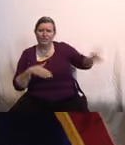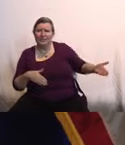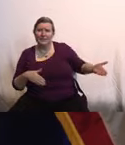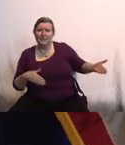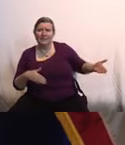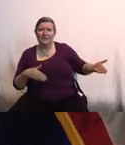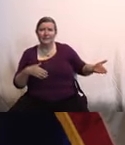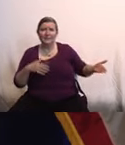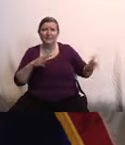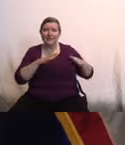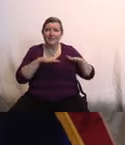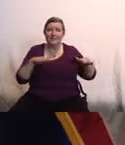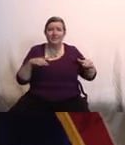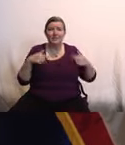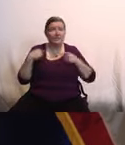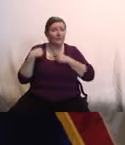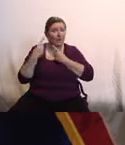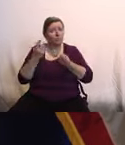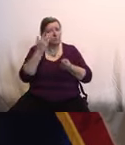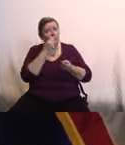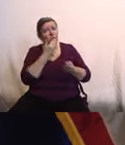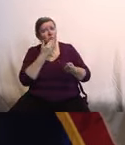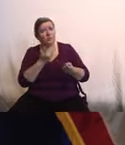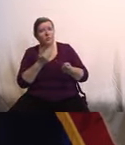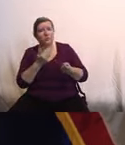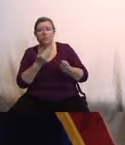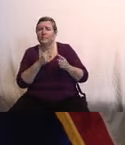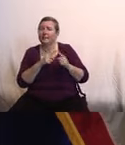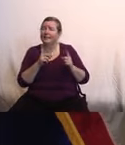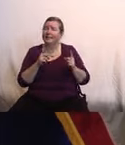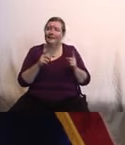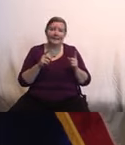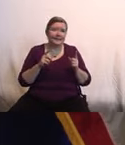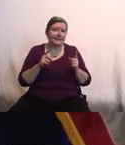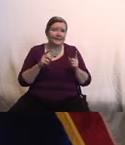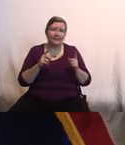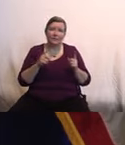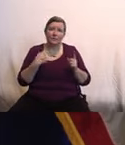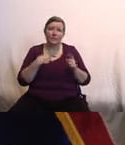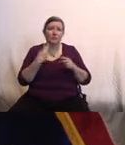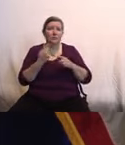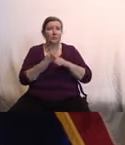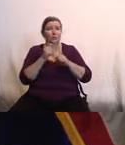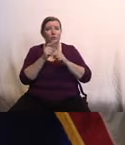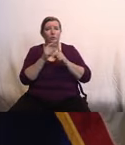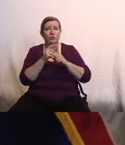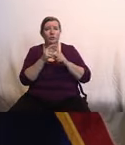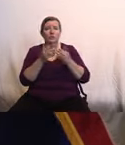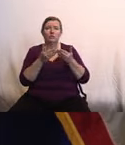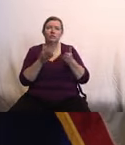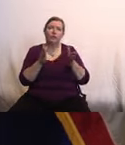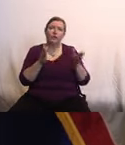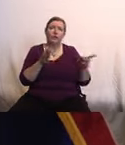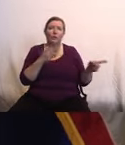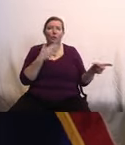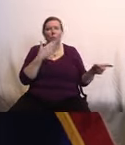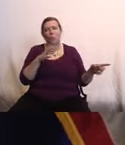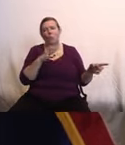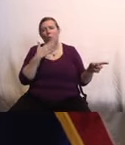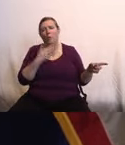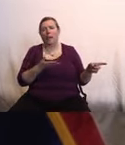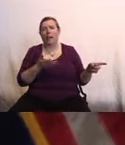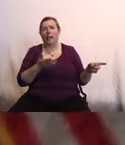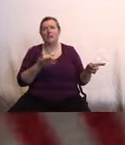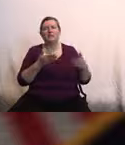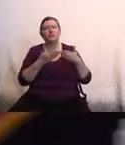done generally well, but it's that generally part. It's not always well, and we still do need to protect them. Judy,